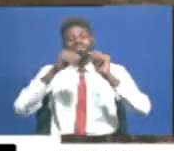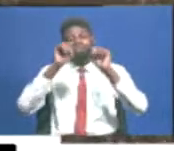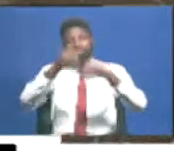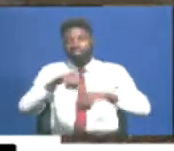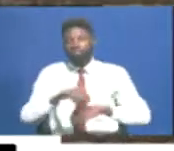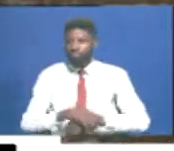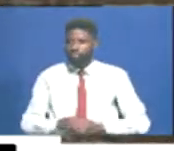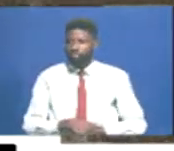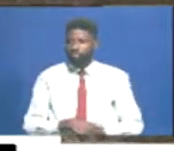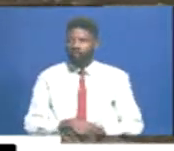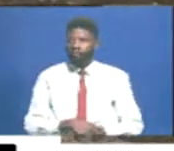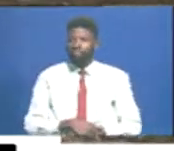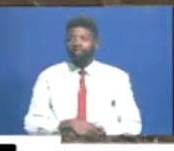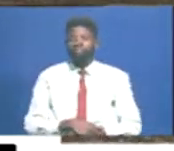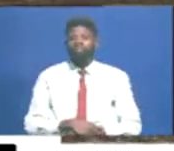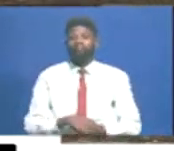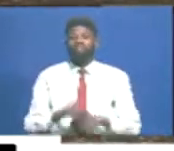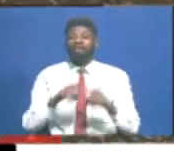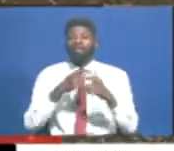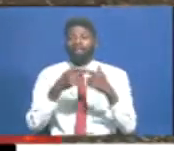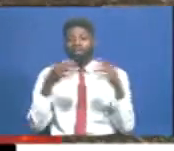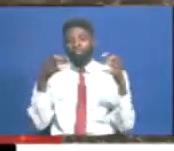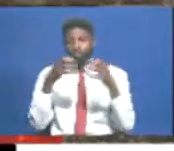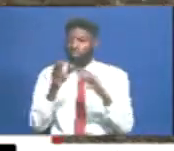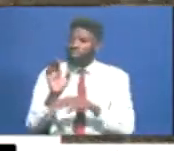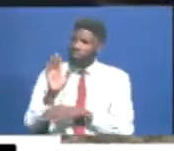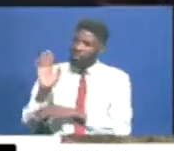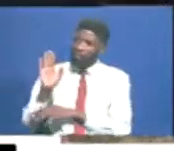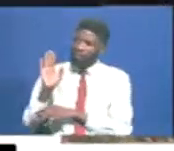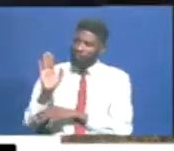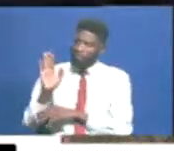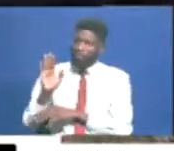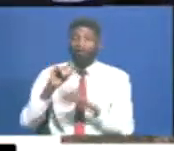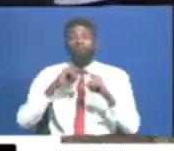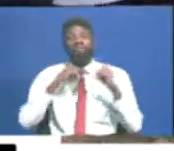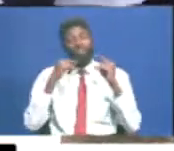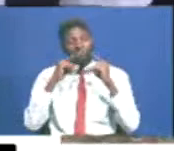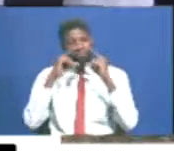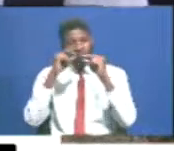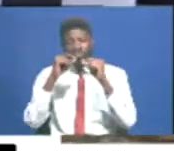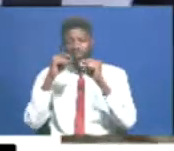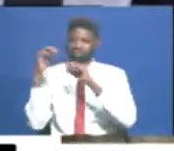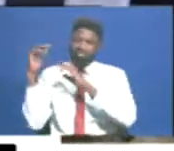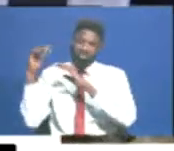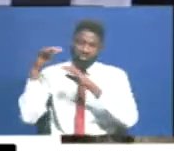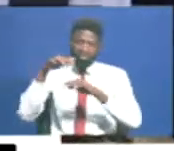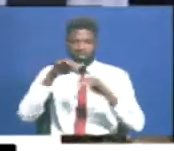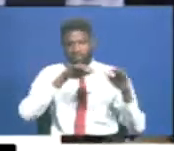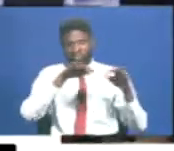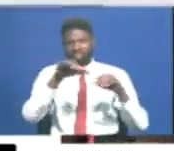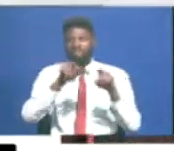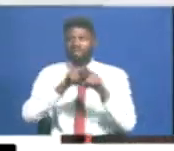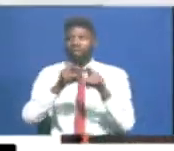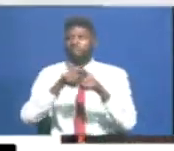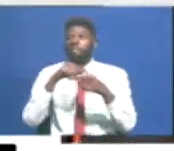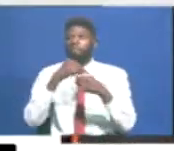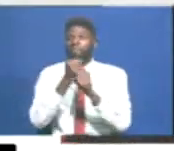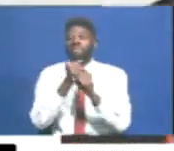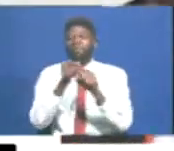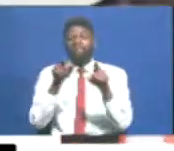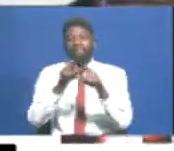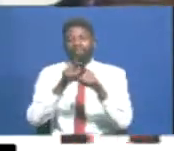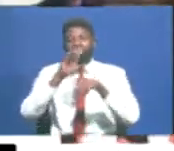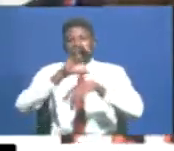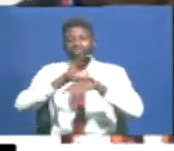Then, the congregation, according to the clergyman, is mobilized to put up a modern state-of-art church. All